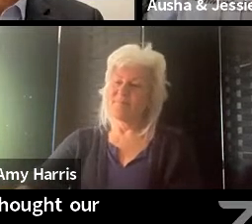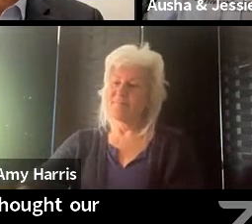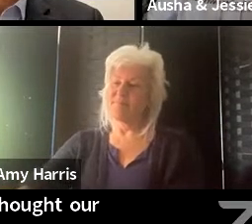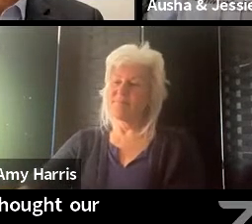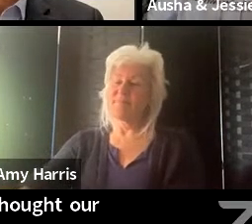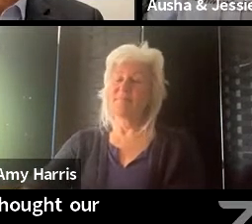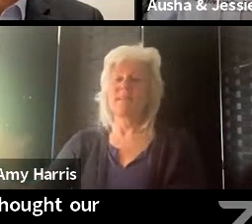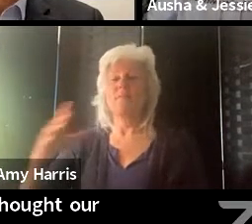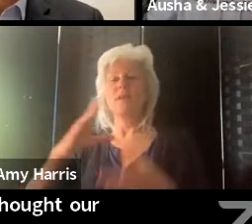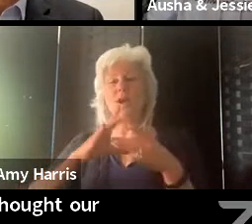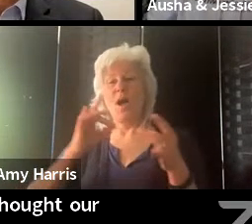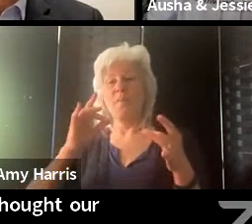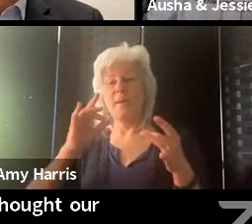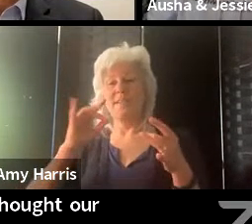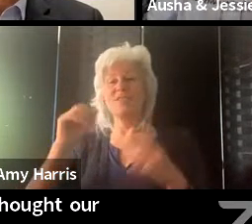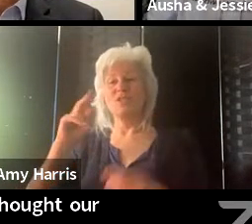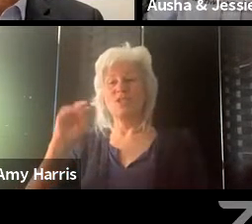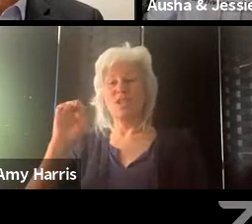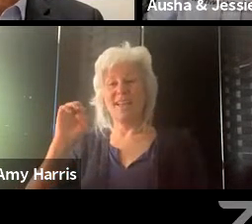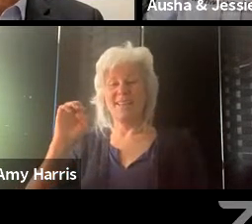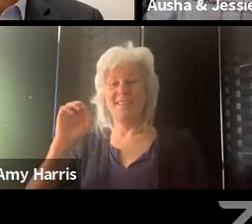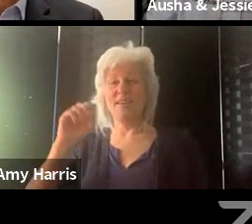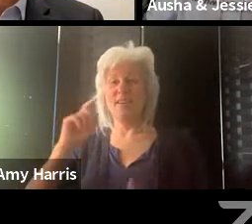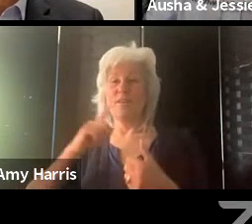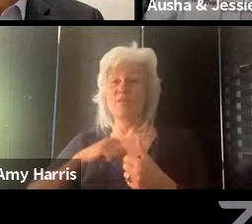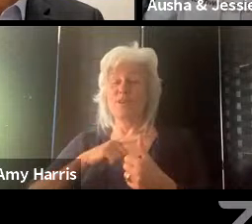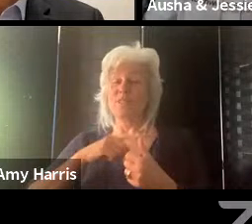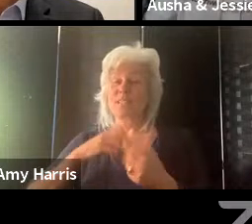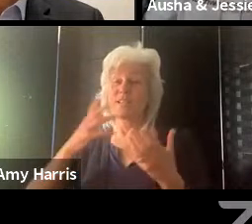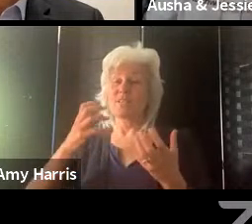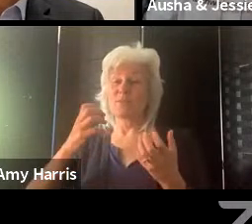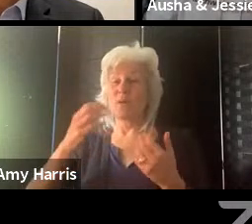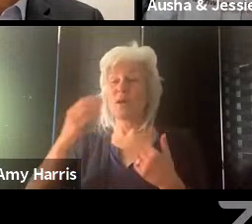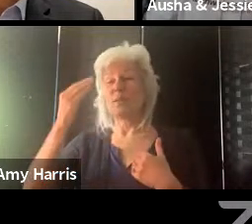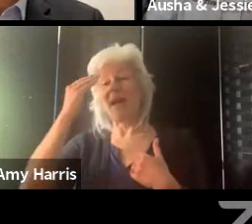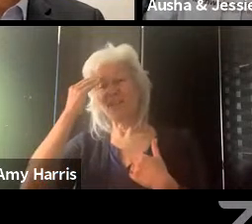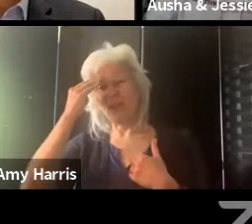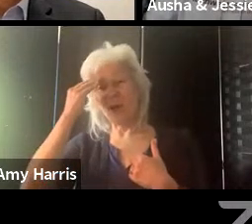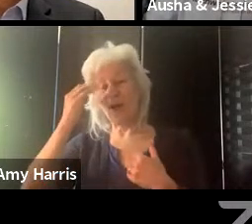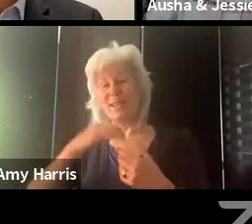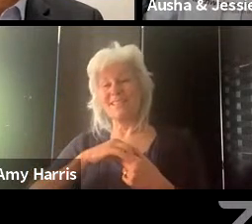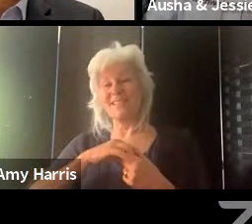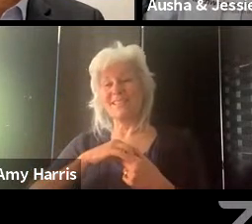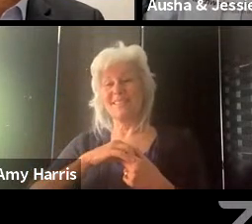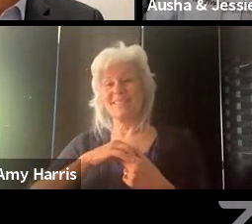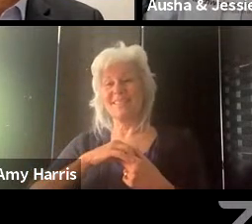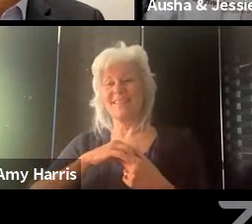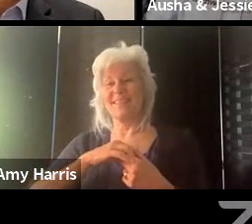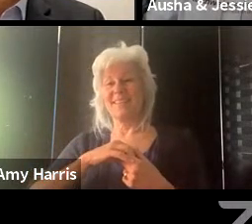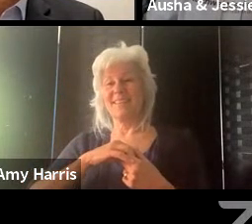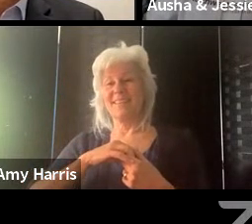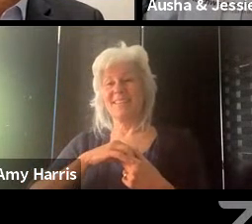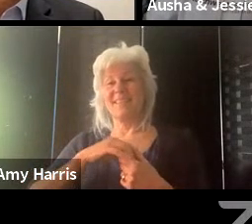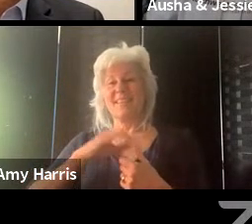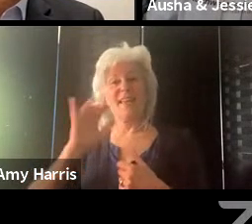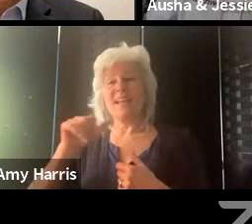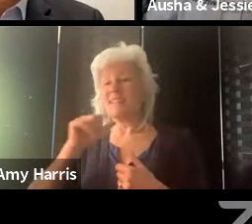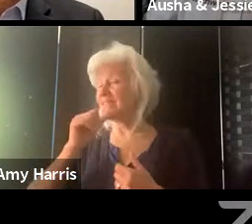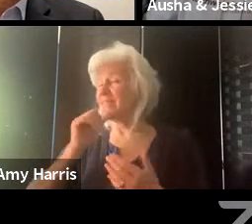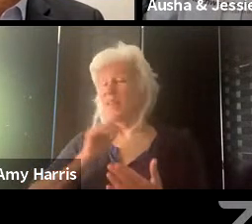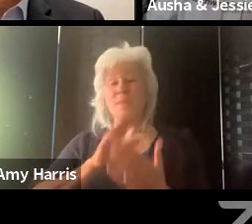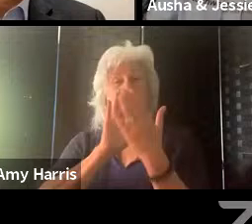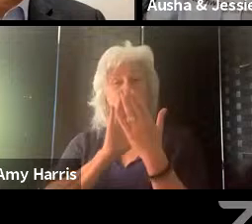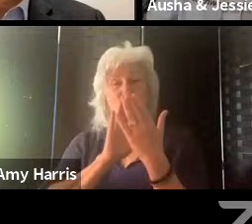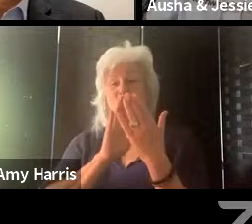Two comments to Janet. Number one, I just want to acknowledge that that's no longer the approach or